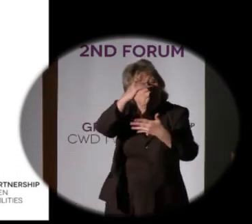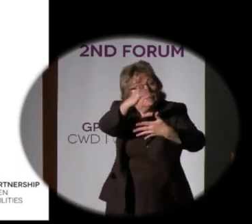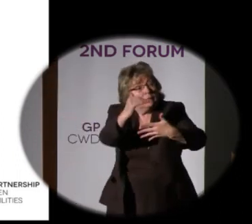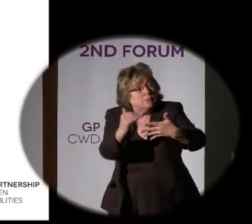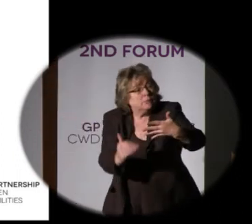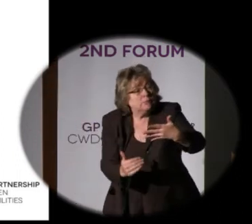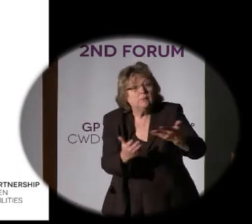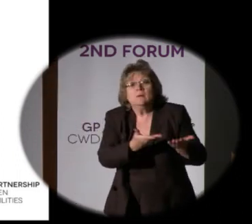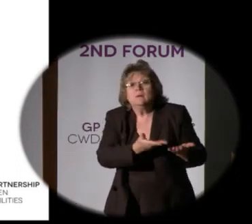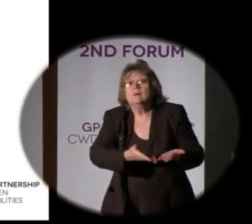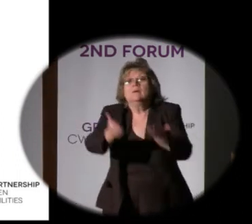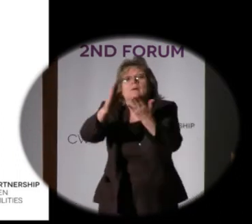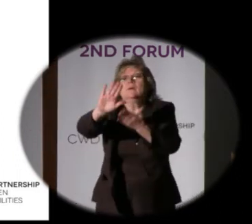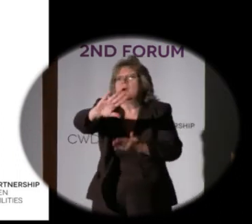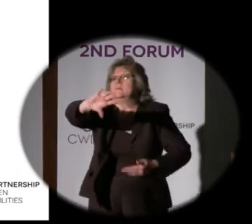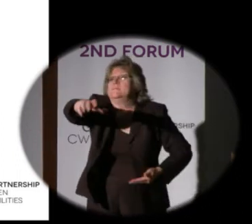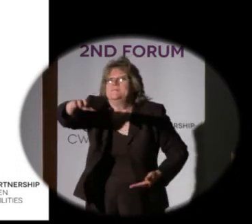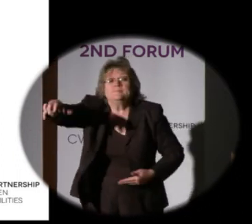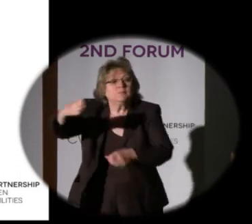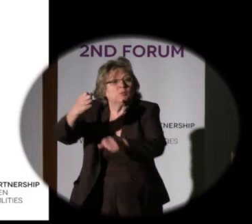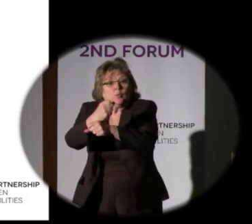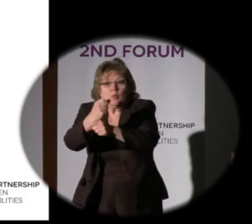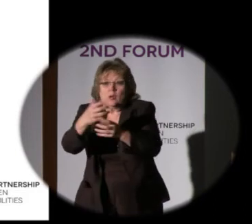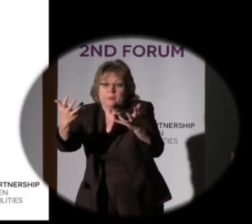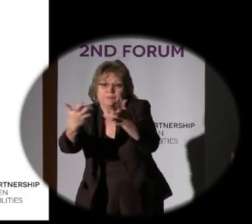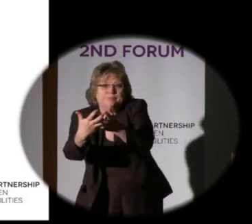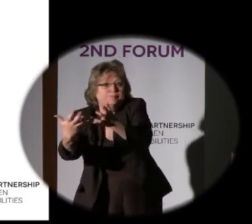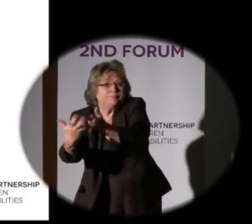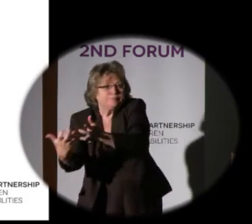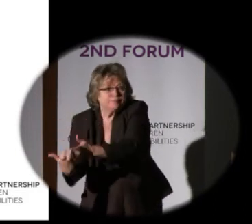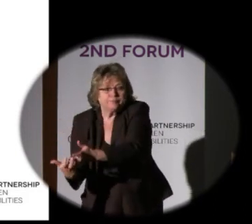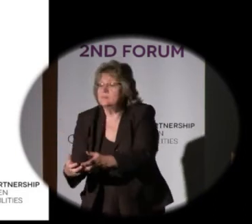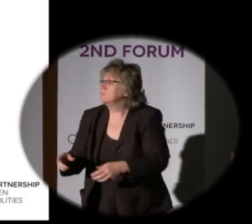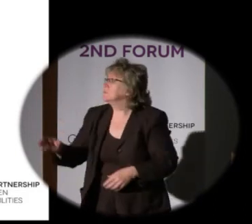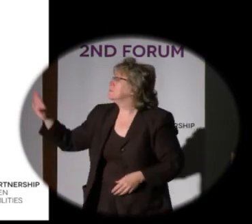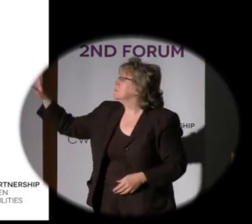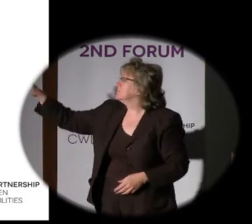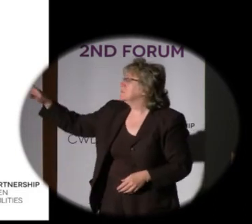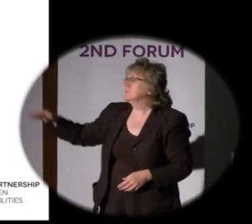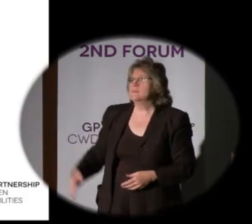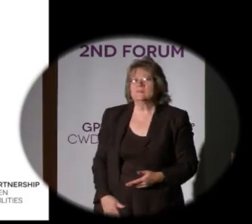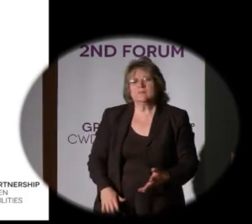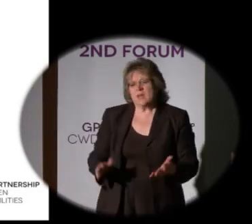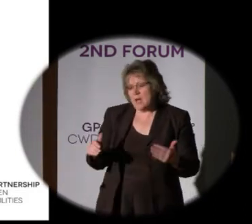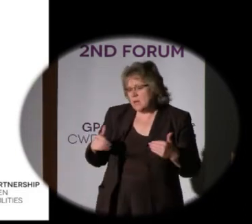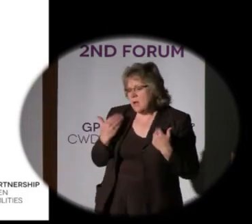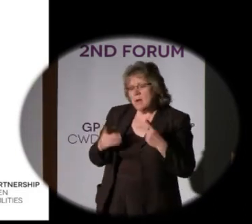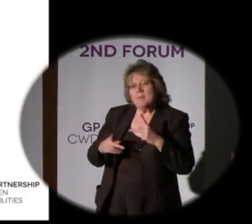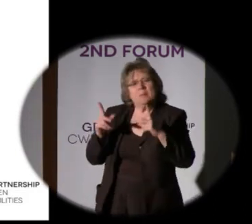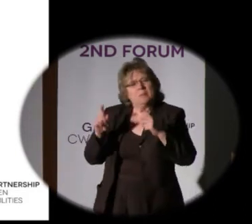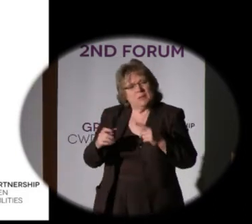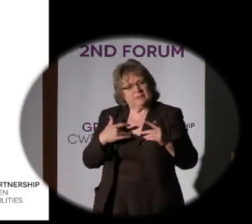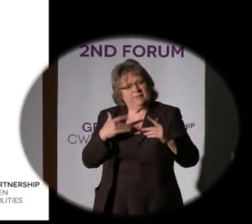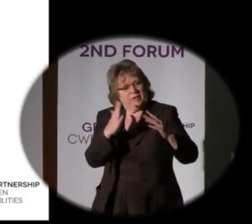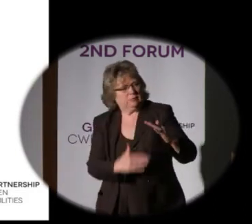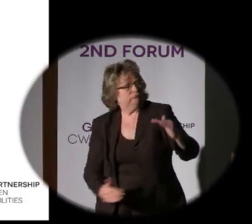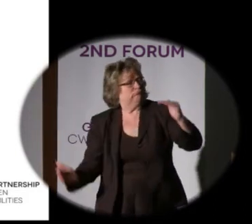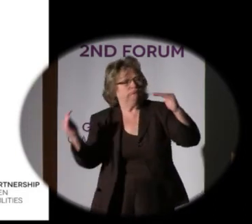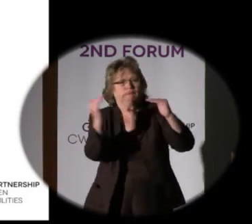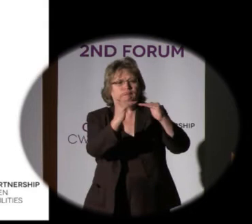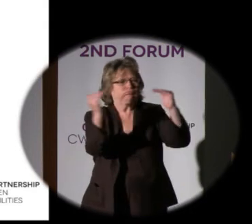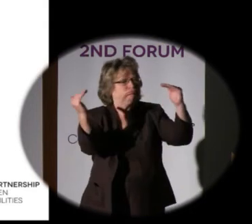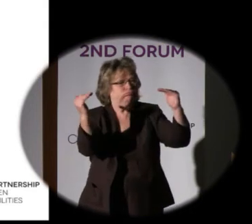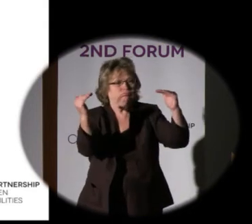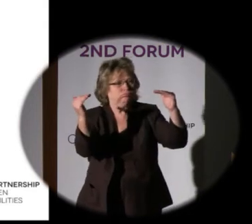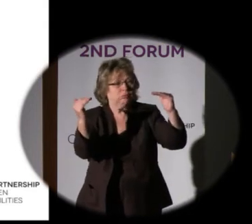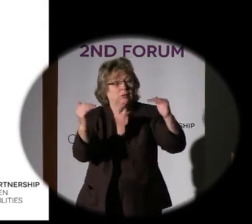Education, the socialization and education of young people for equity and respect for diversity is at the core of inclusive development, is at the core of